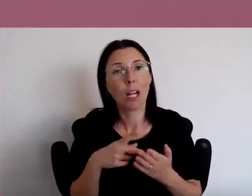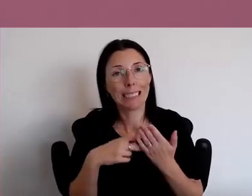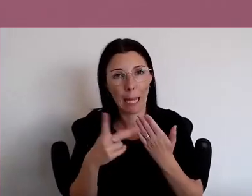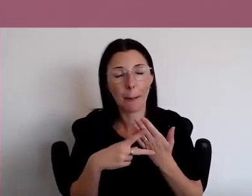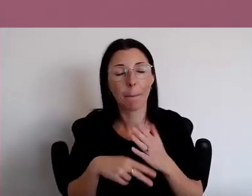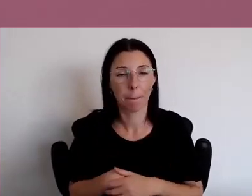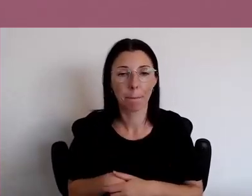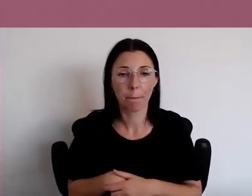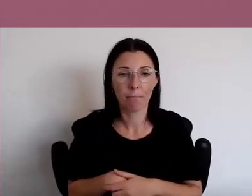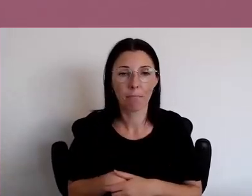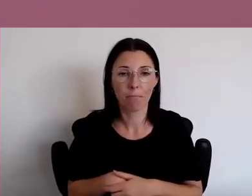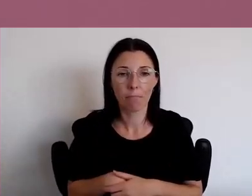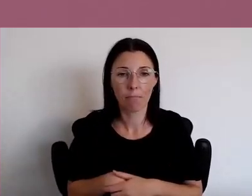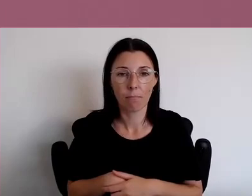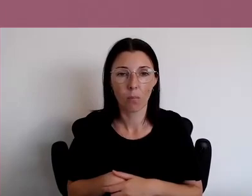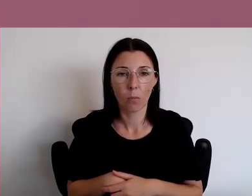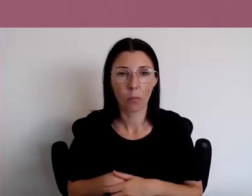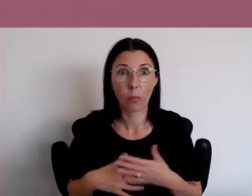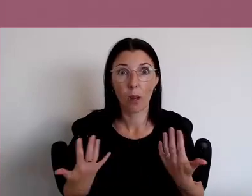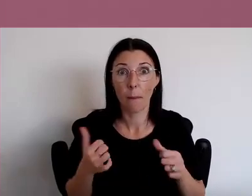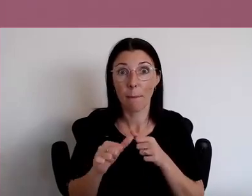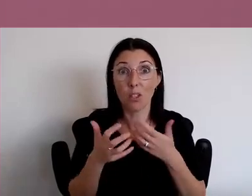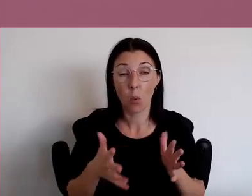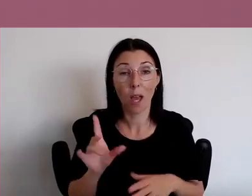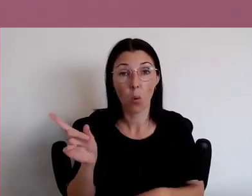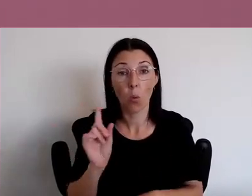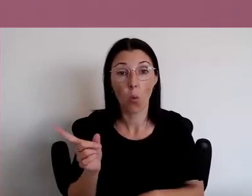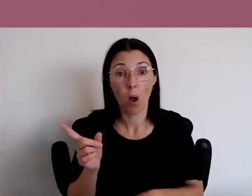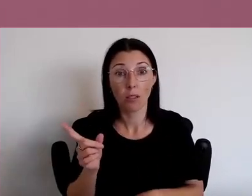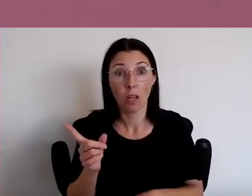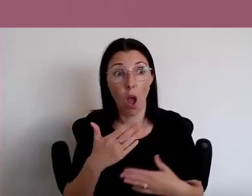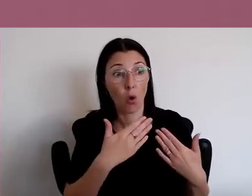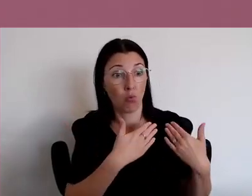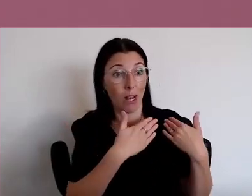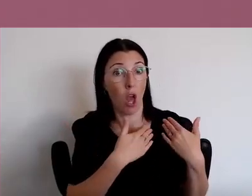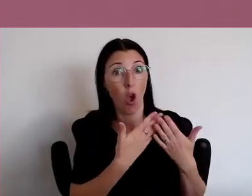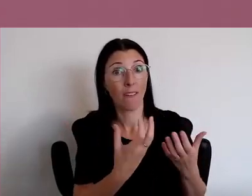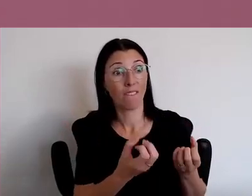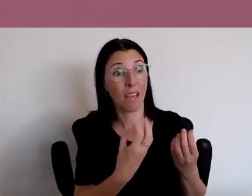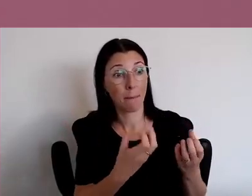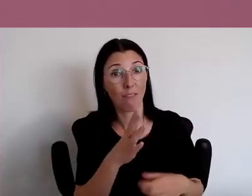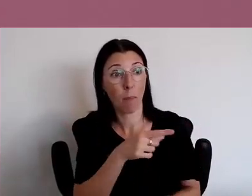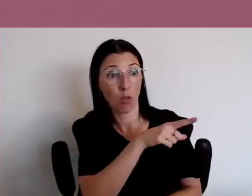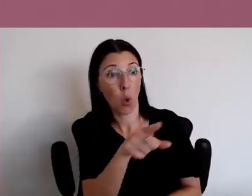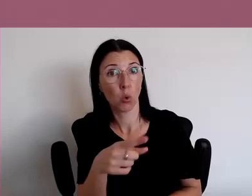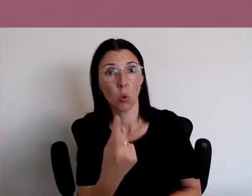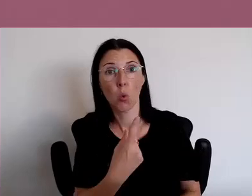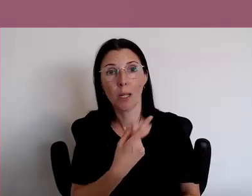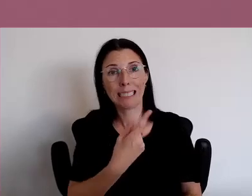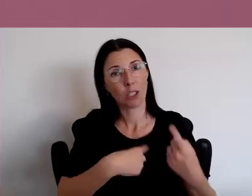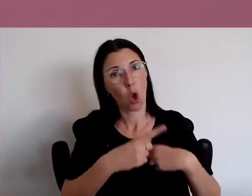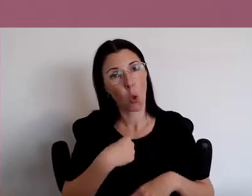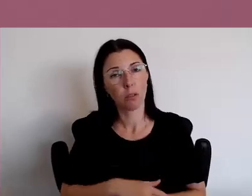to do that than just to rely on the feedback of disclosers. What I will say first is make sure that you seek